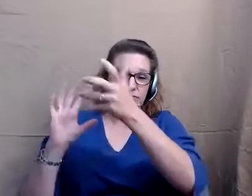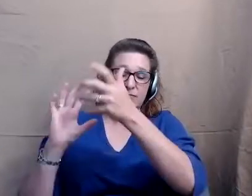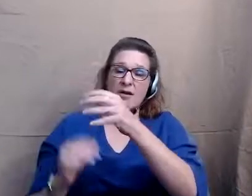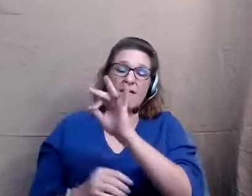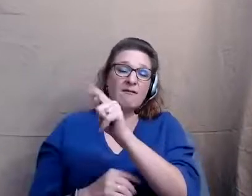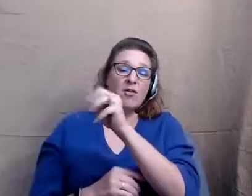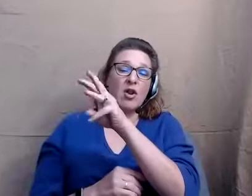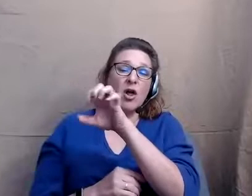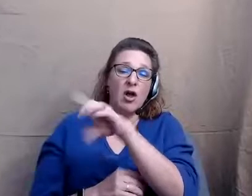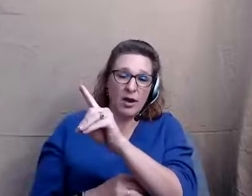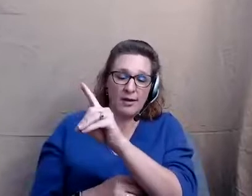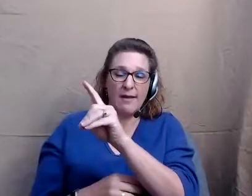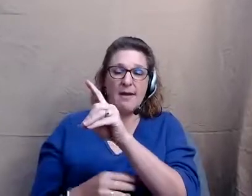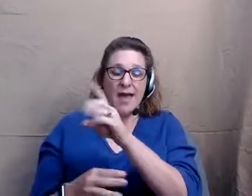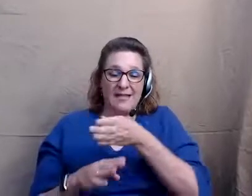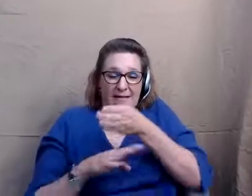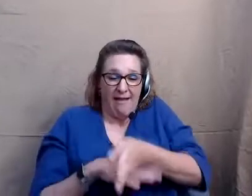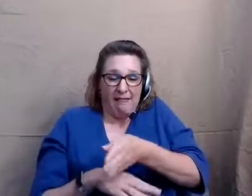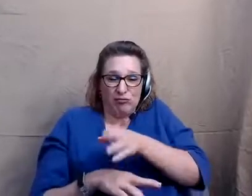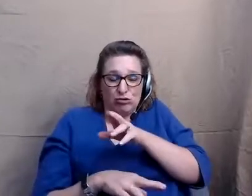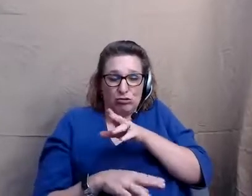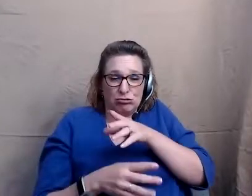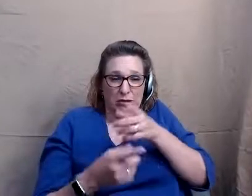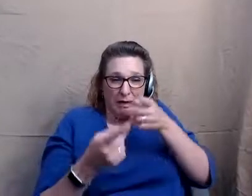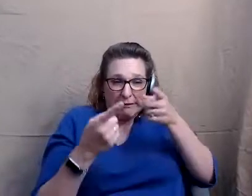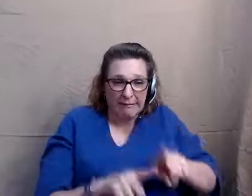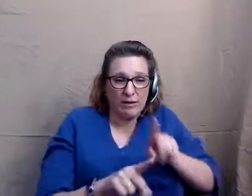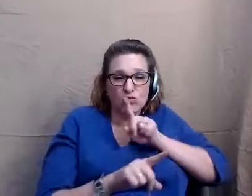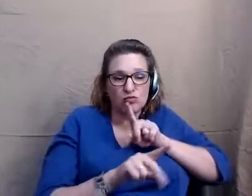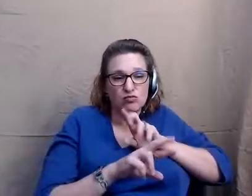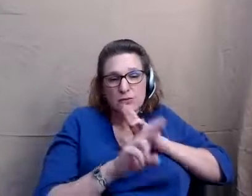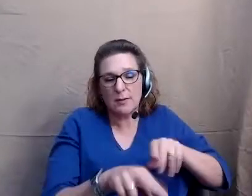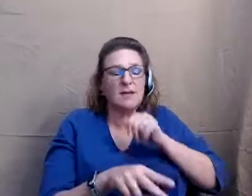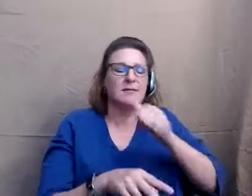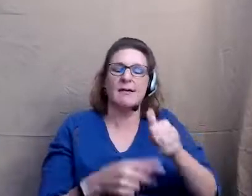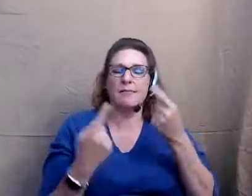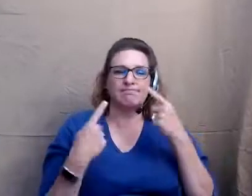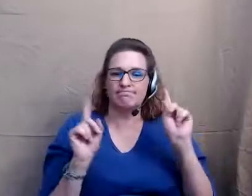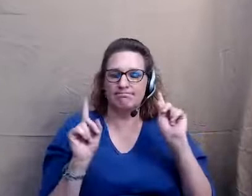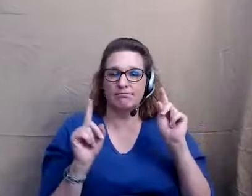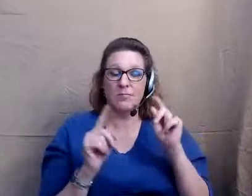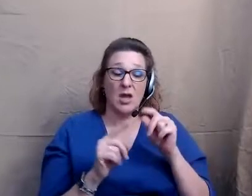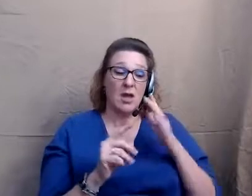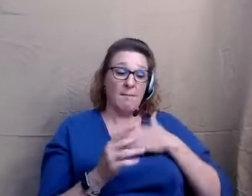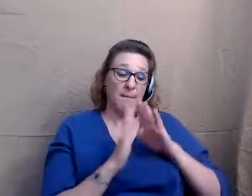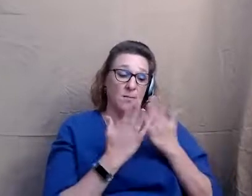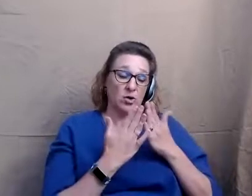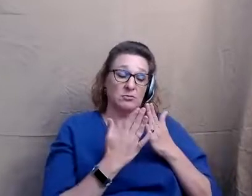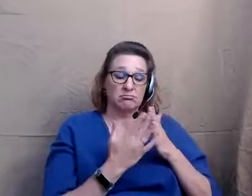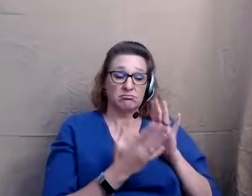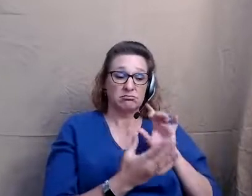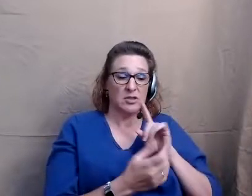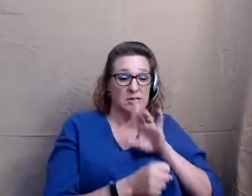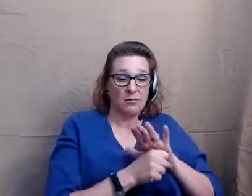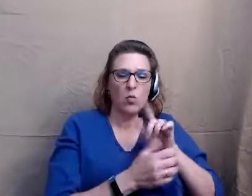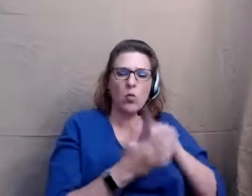this after-the-fact response is not doing the work that we want it to do. The rest of the book is dedicated to the things that we could be